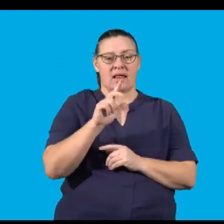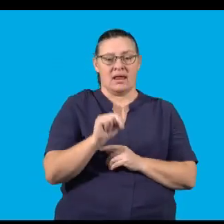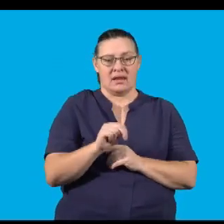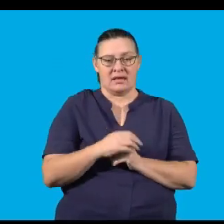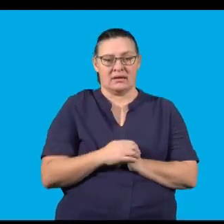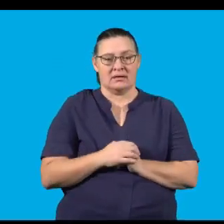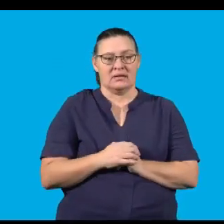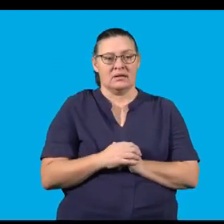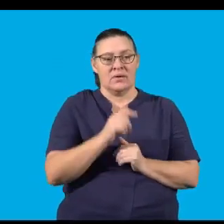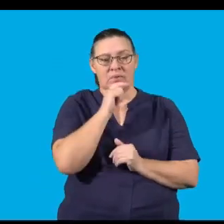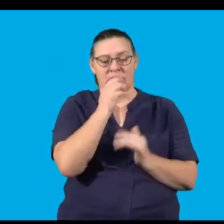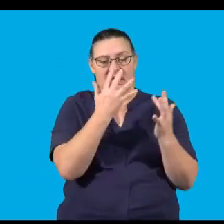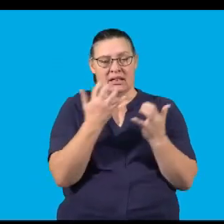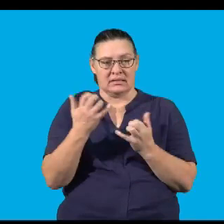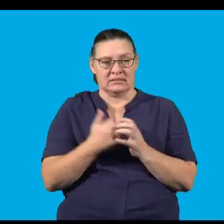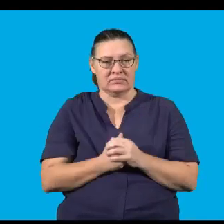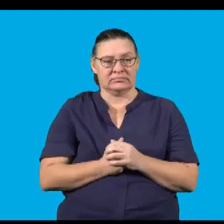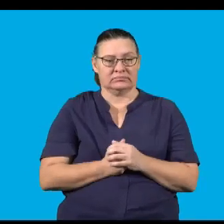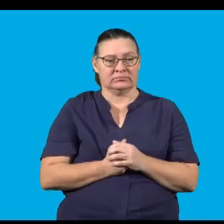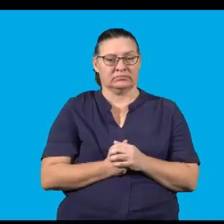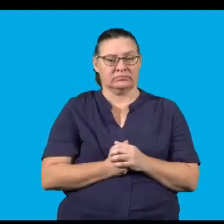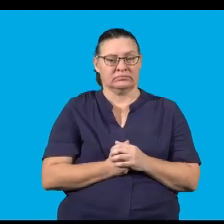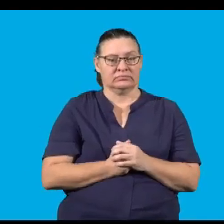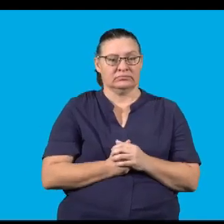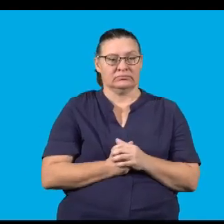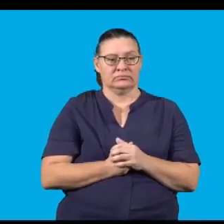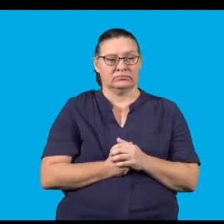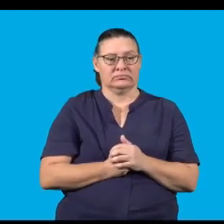LN. Using the calculator.